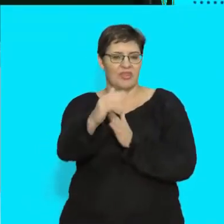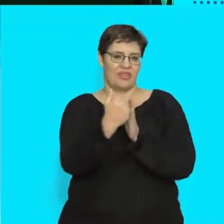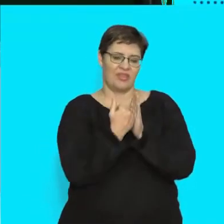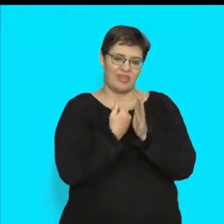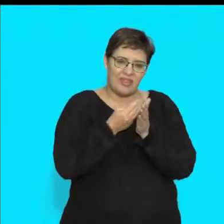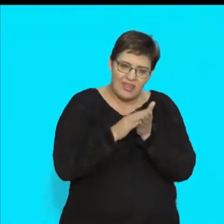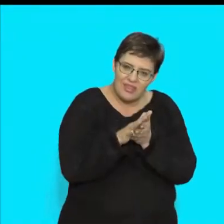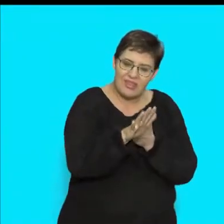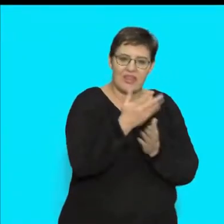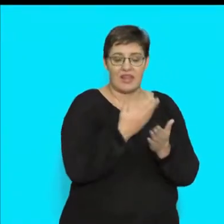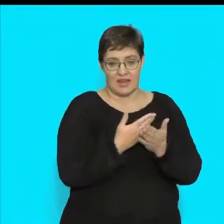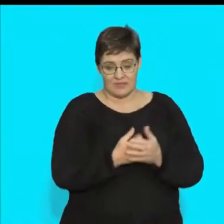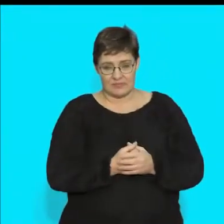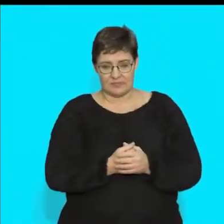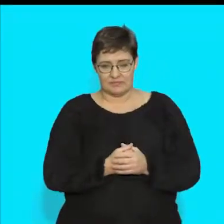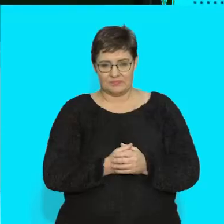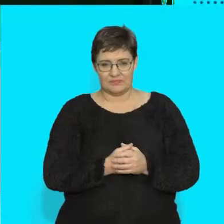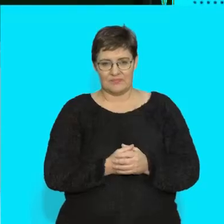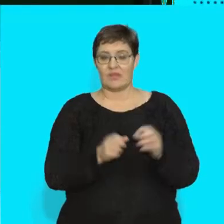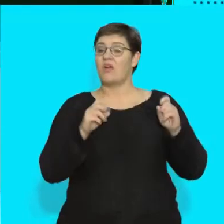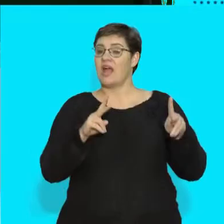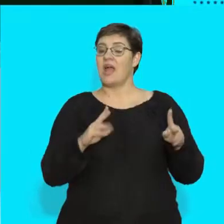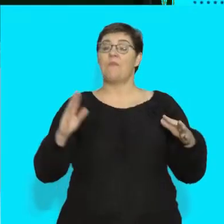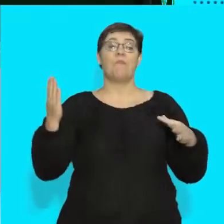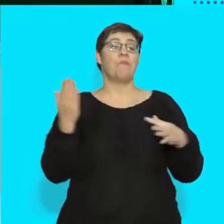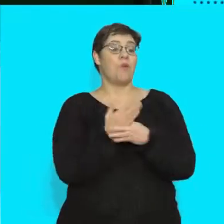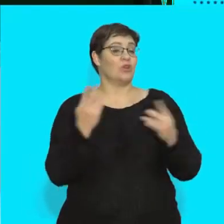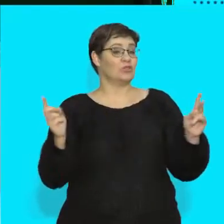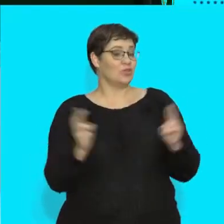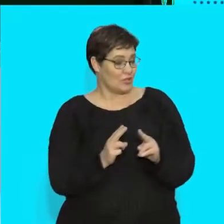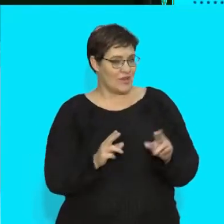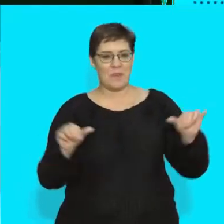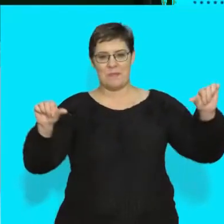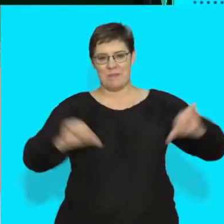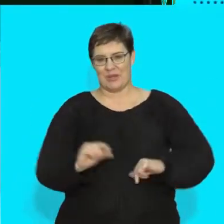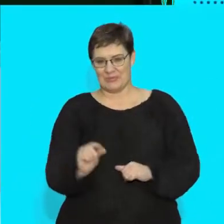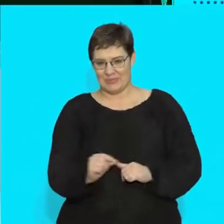smooth run in it. Okay, guys, we're going to take a quick break and then we'll be right back.